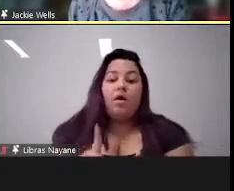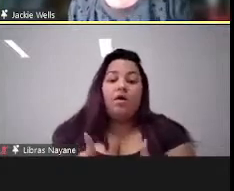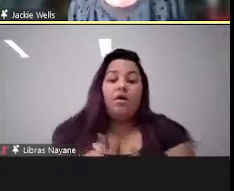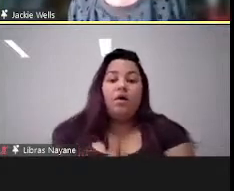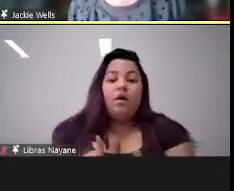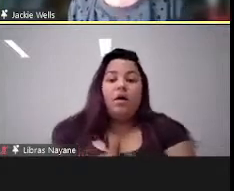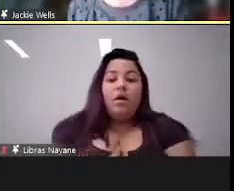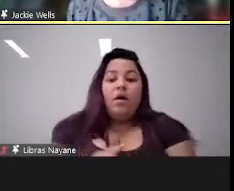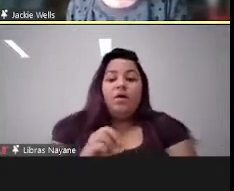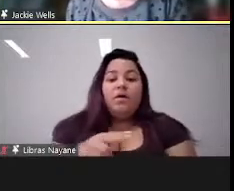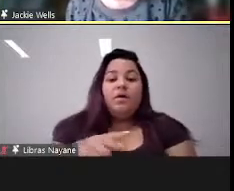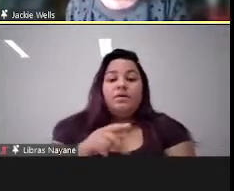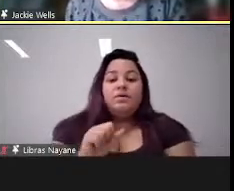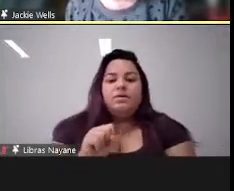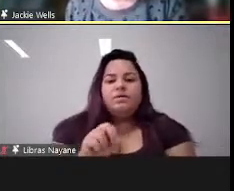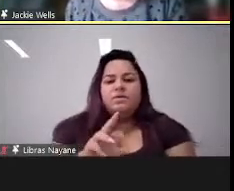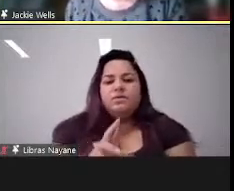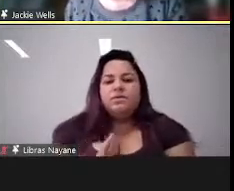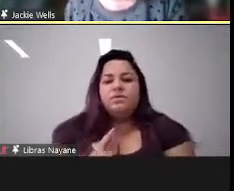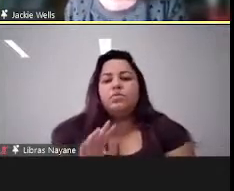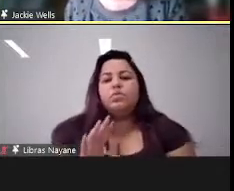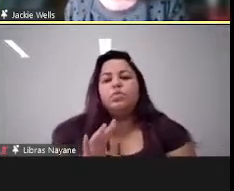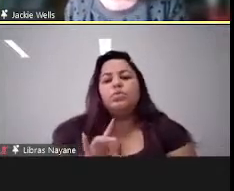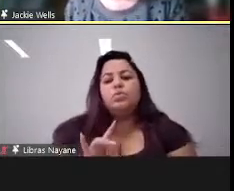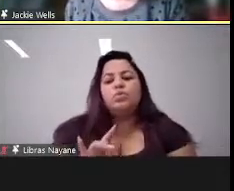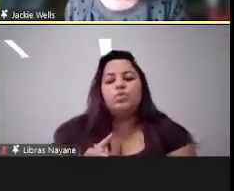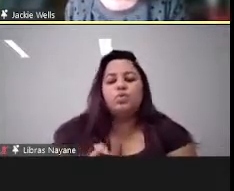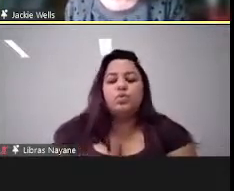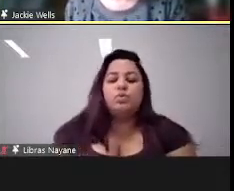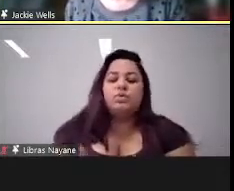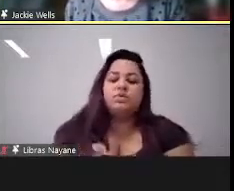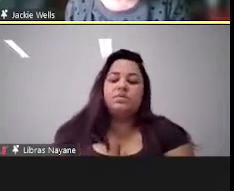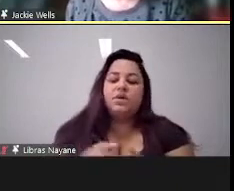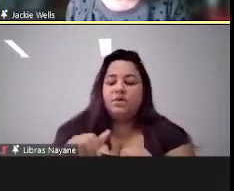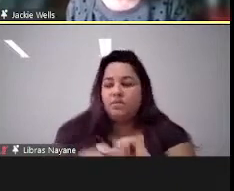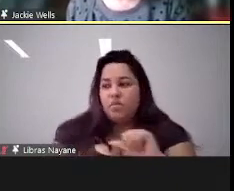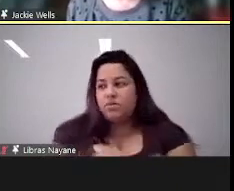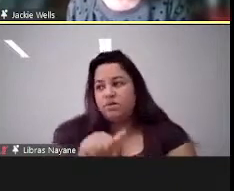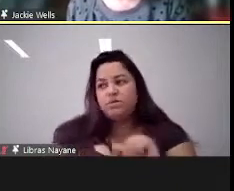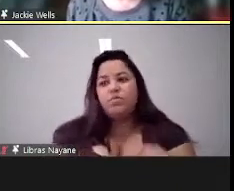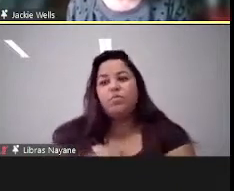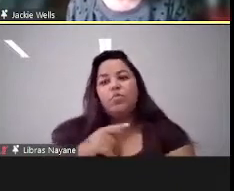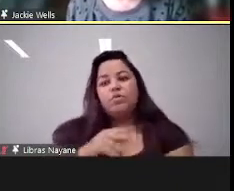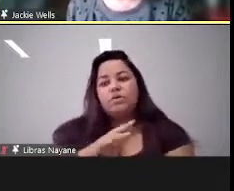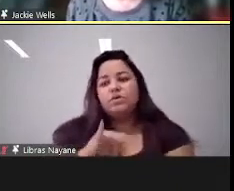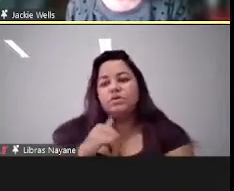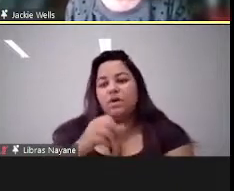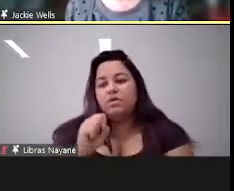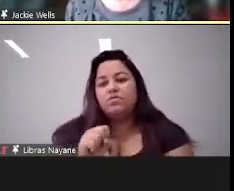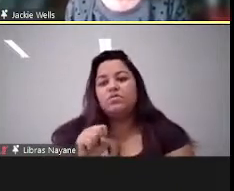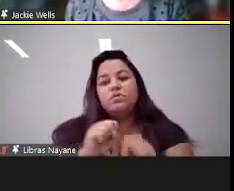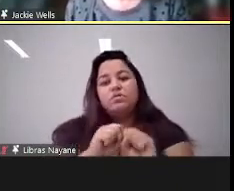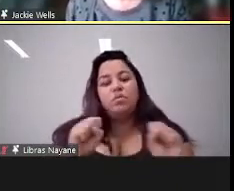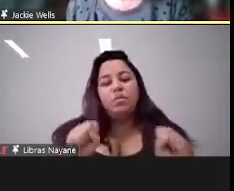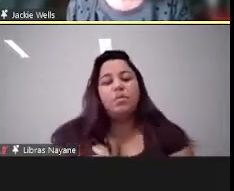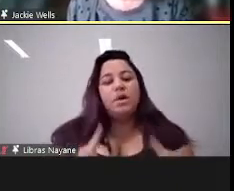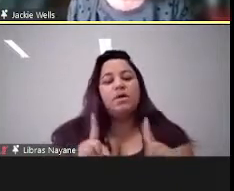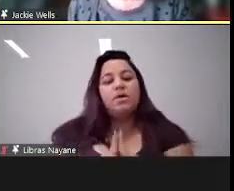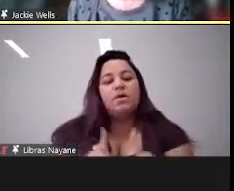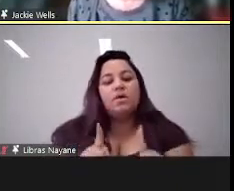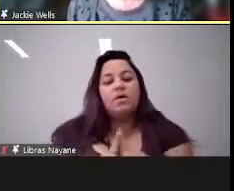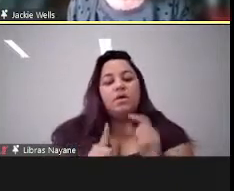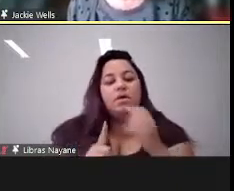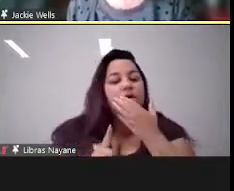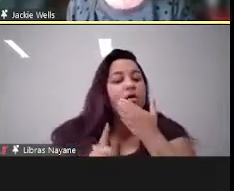Having explored the potential changes to the system, it is clear to us that any change would come at a very